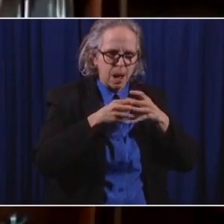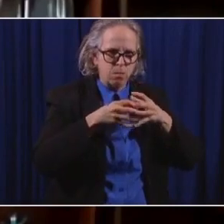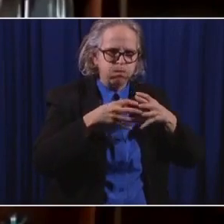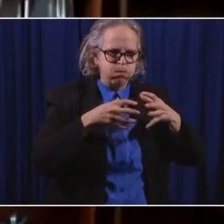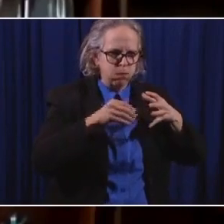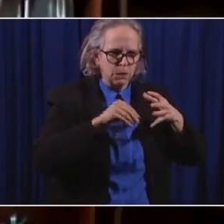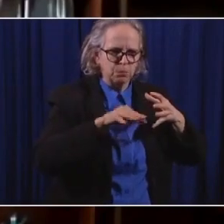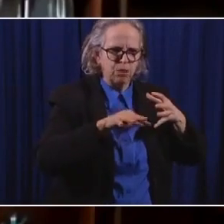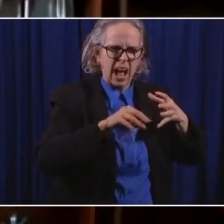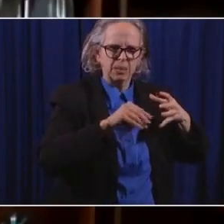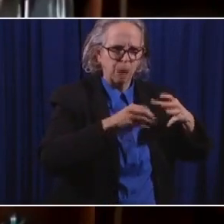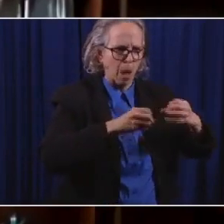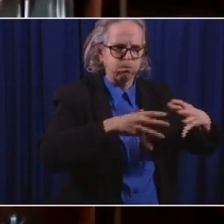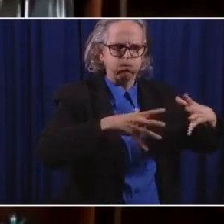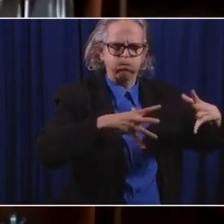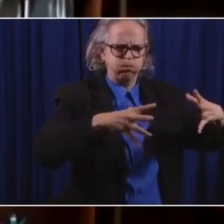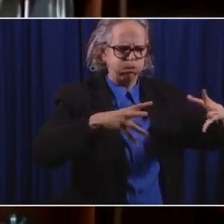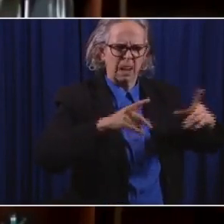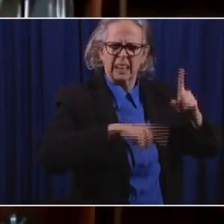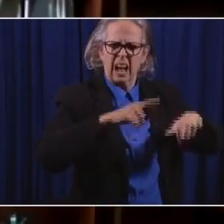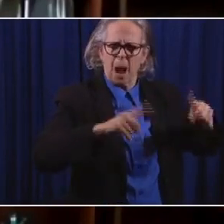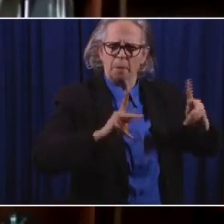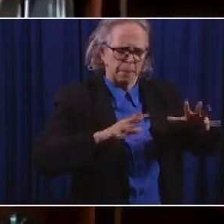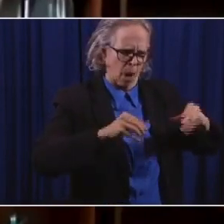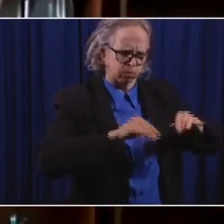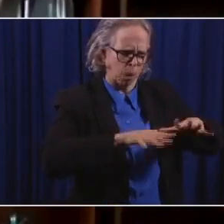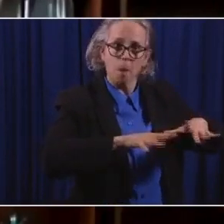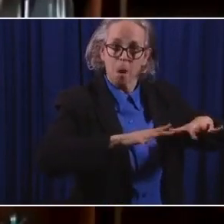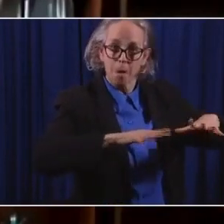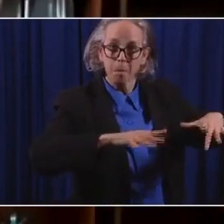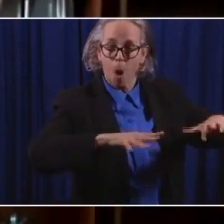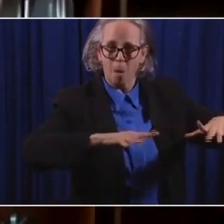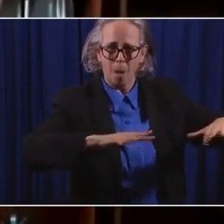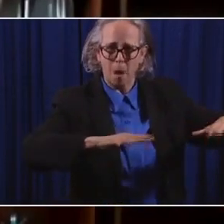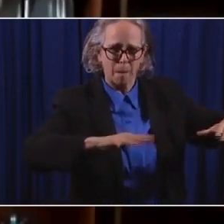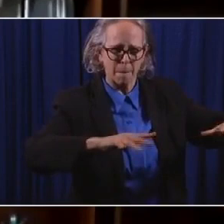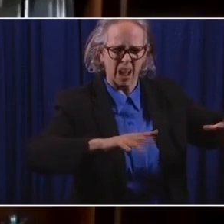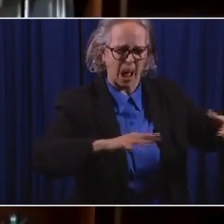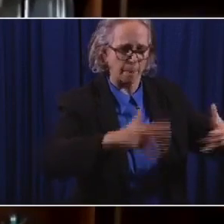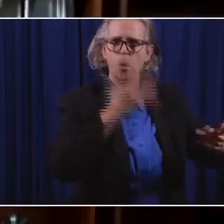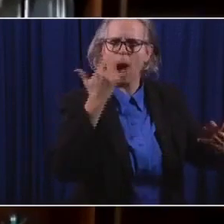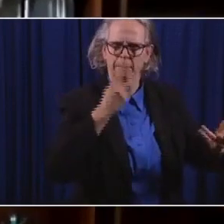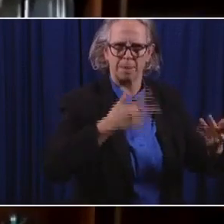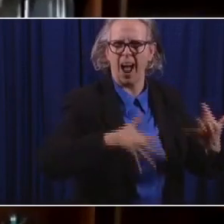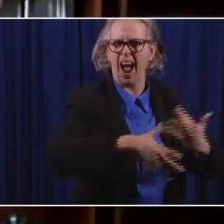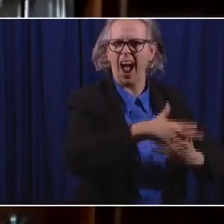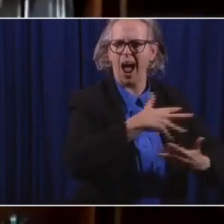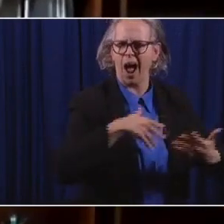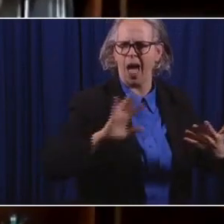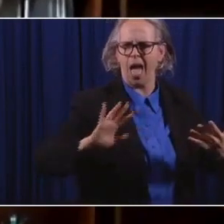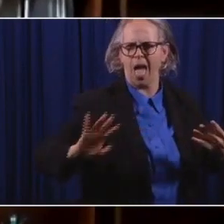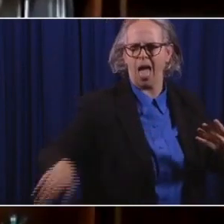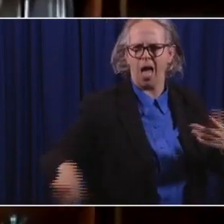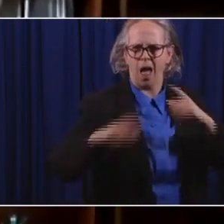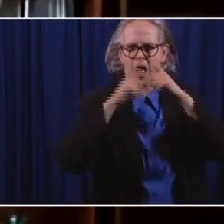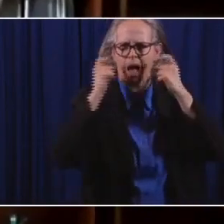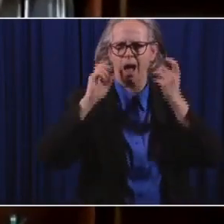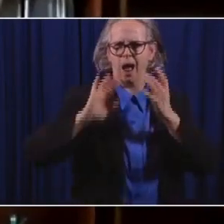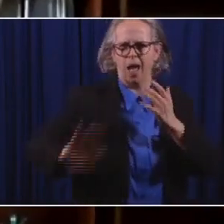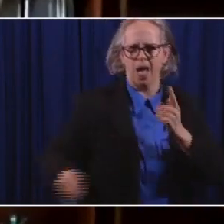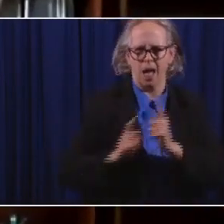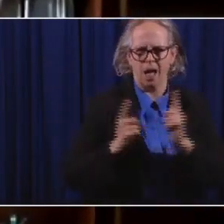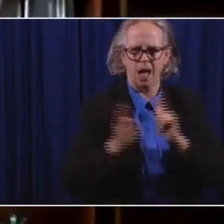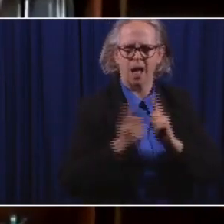think people are sort of letting their guard down. And in some respects, sort of believe that, well, if I know you and you're a friend of